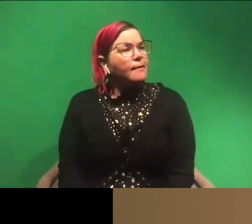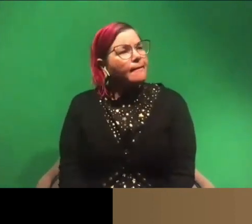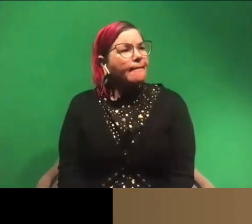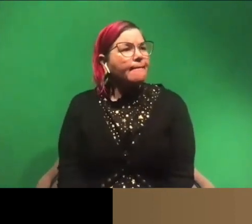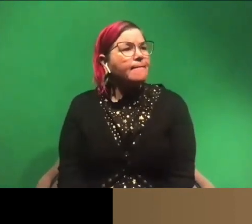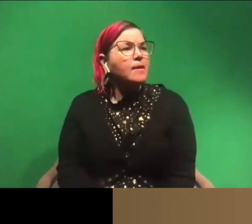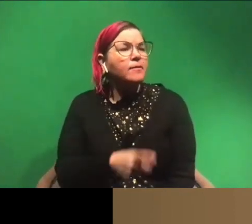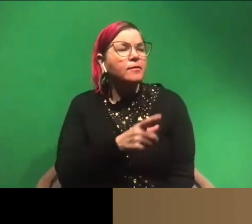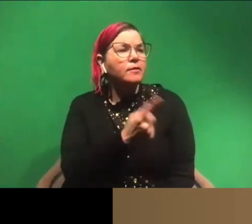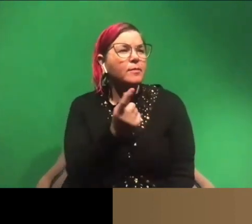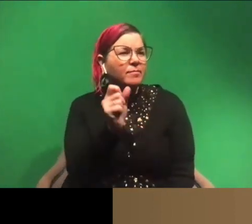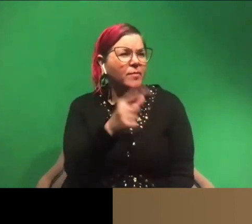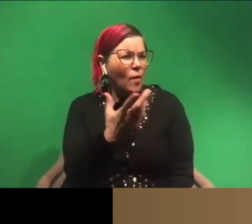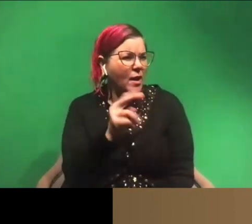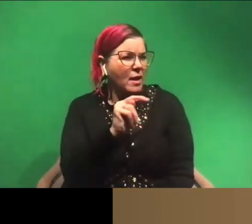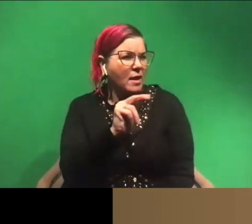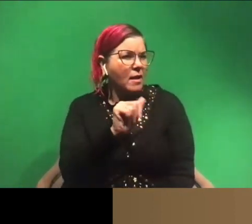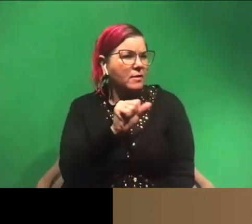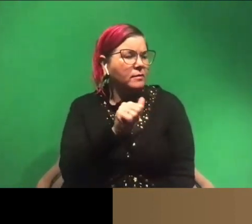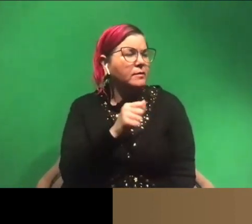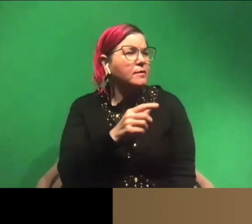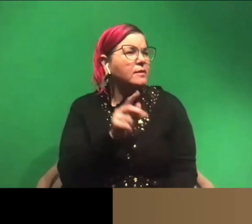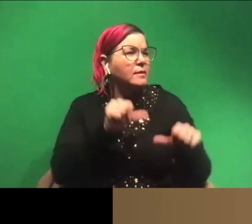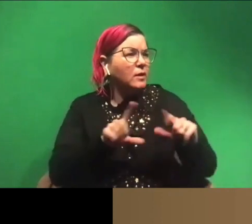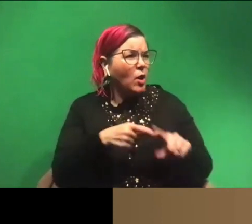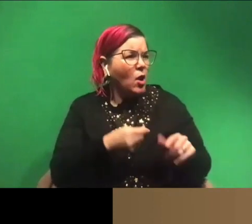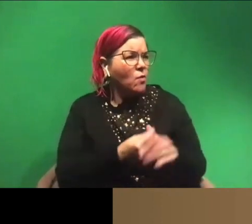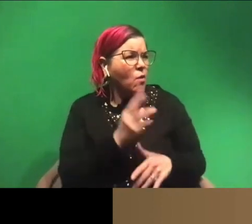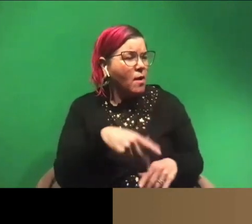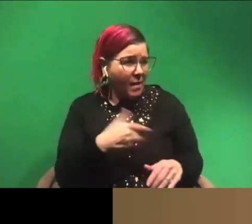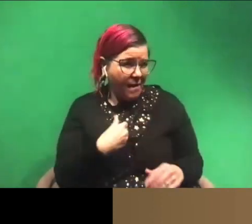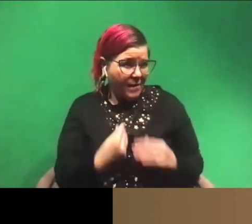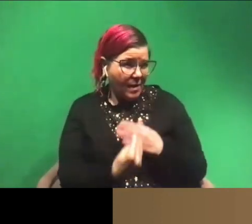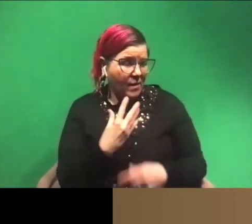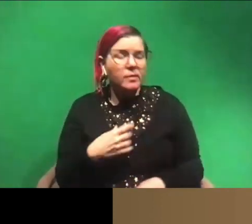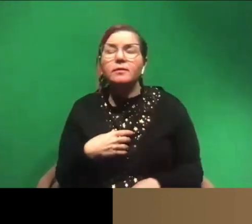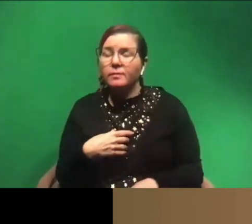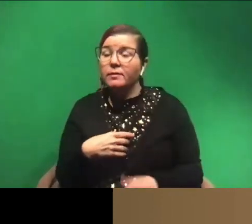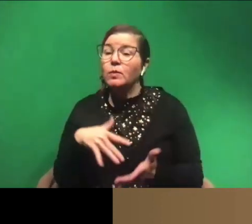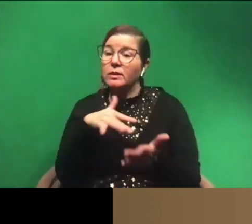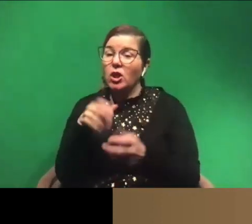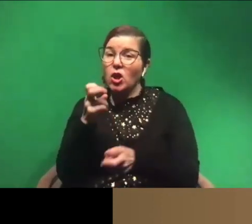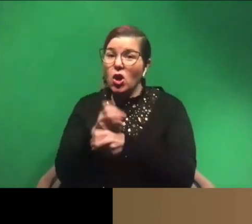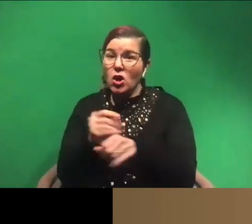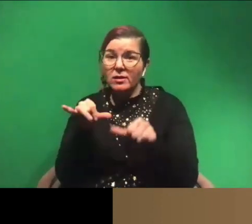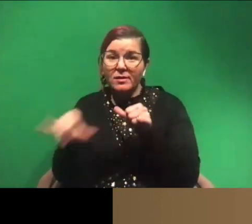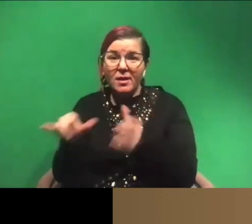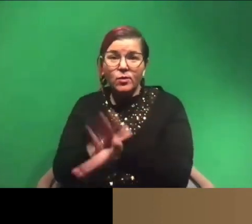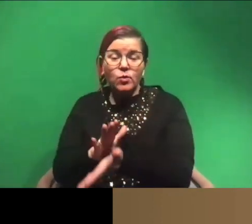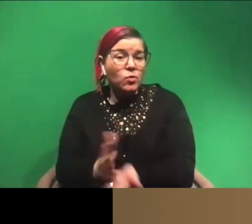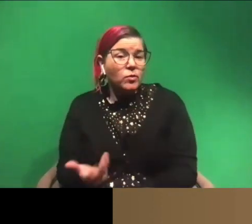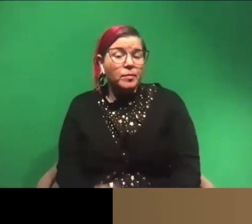Anonymous says, I want to be a NASA scientist when I grow up. Do you have any advice? Study hard and stay in school. I think